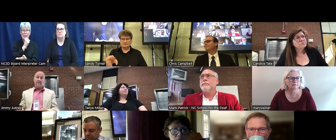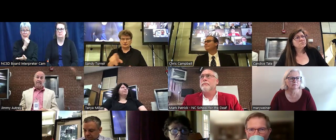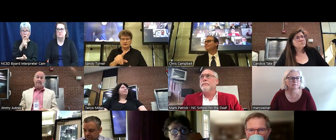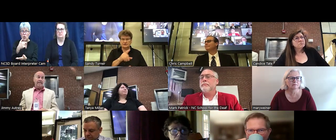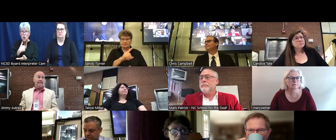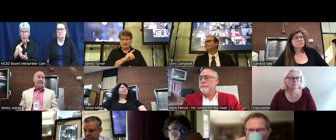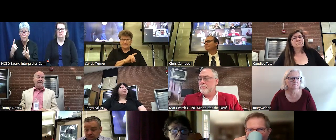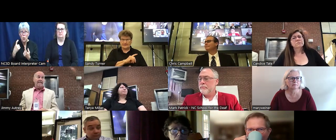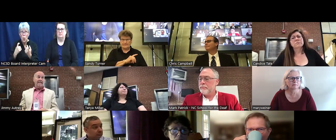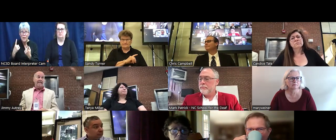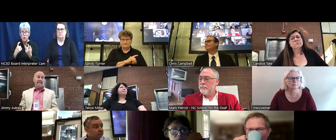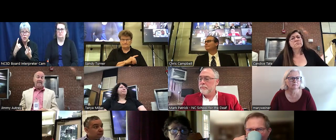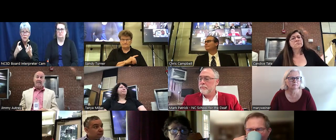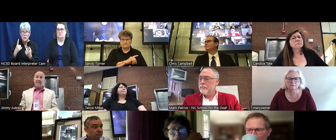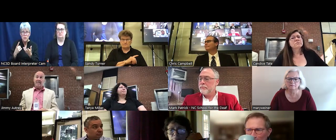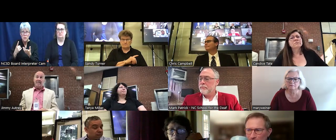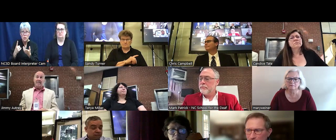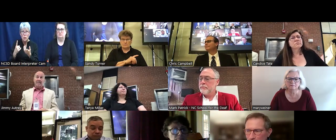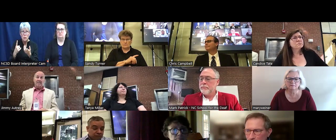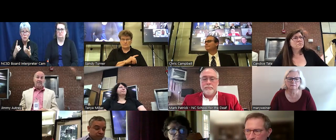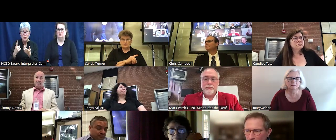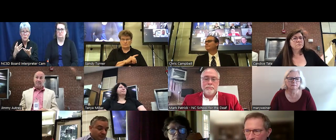question for Chris about that?